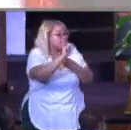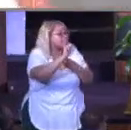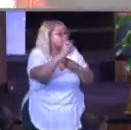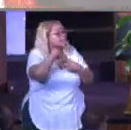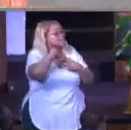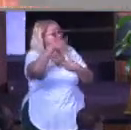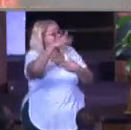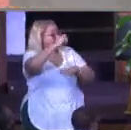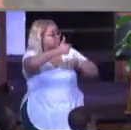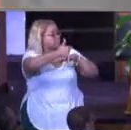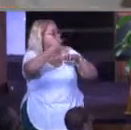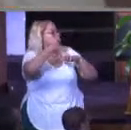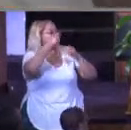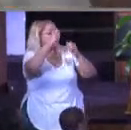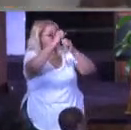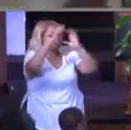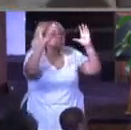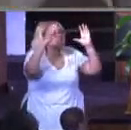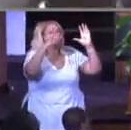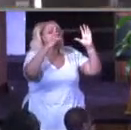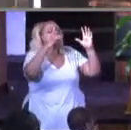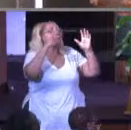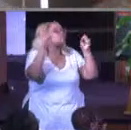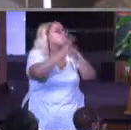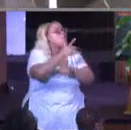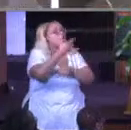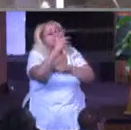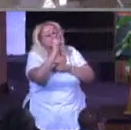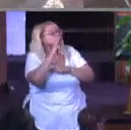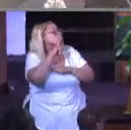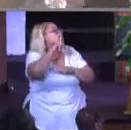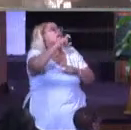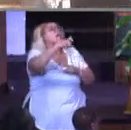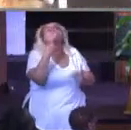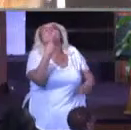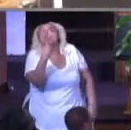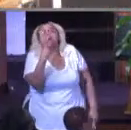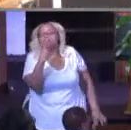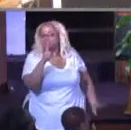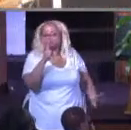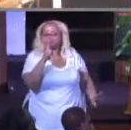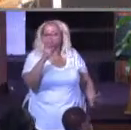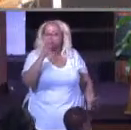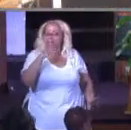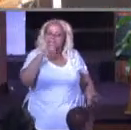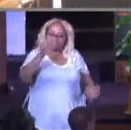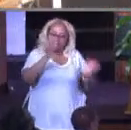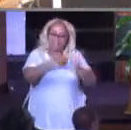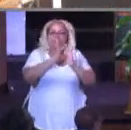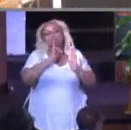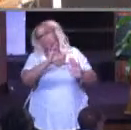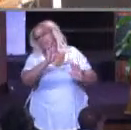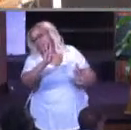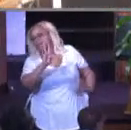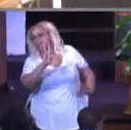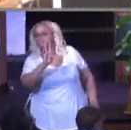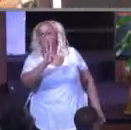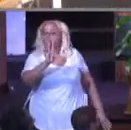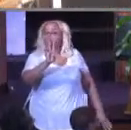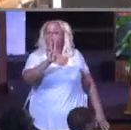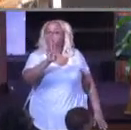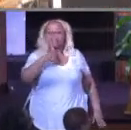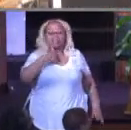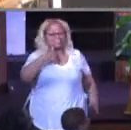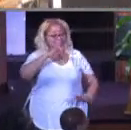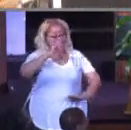said, because I built you with capacity to hold a whole lot of gifts. You just keep asking for one. God said, I need you to ask for about seven of them